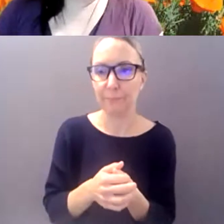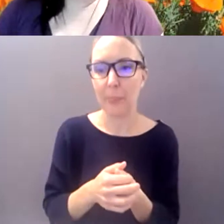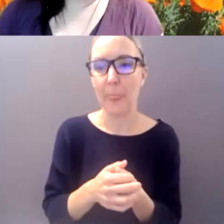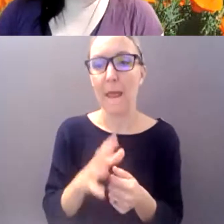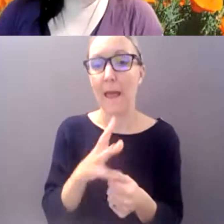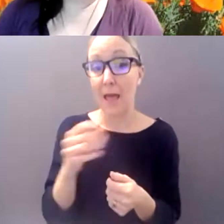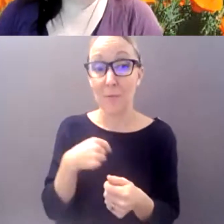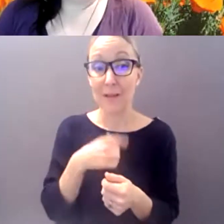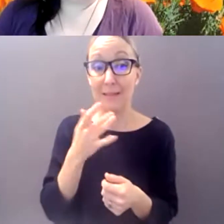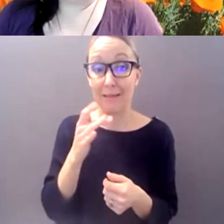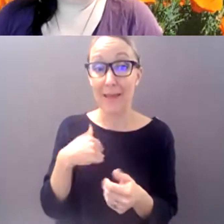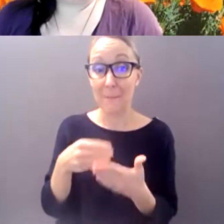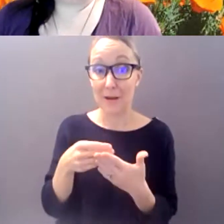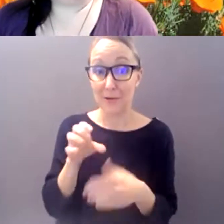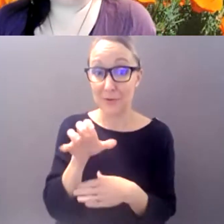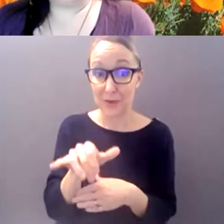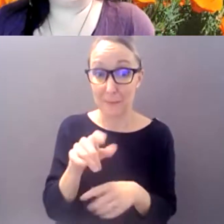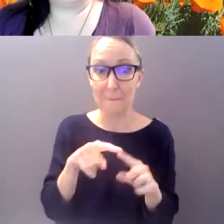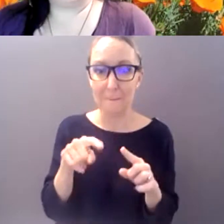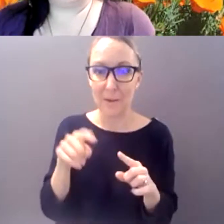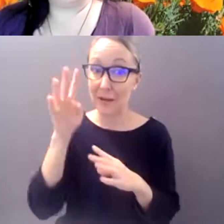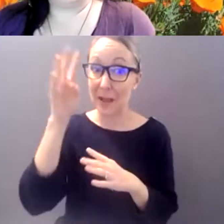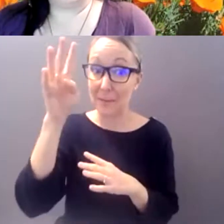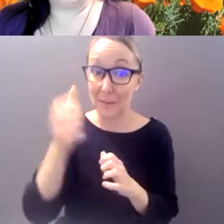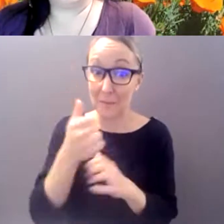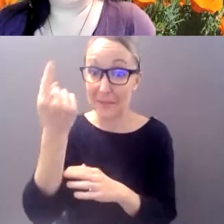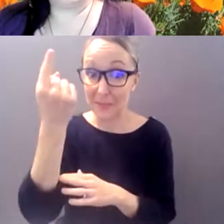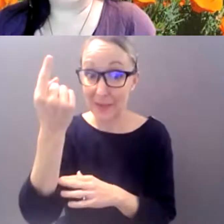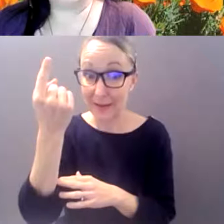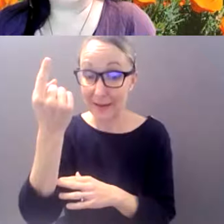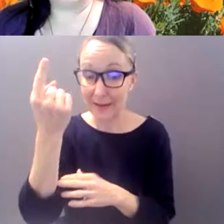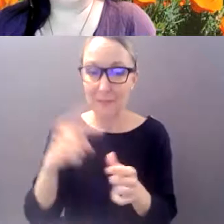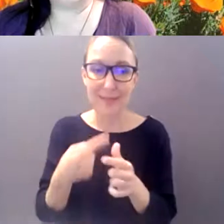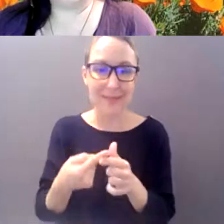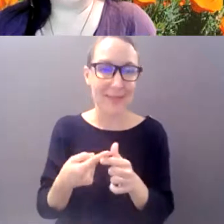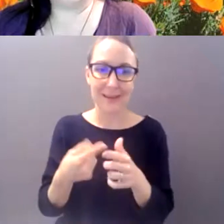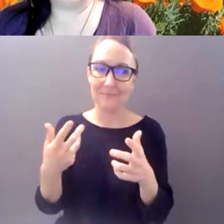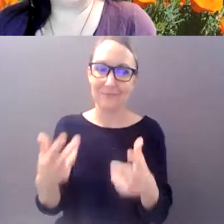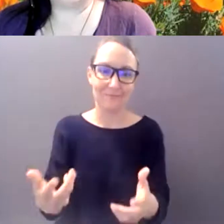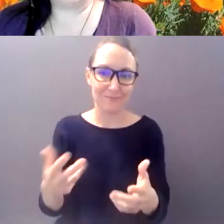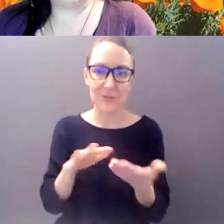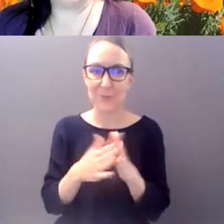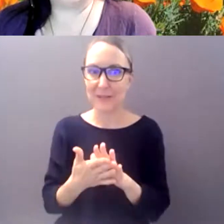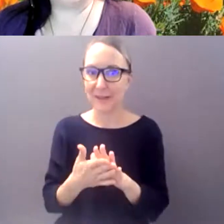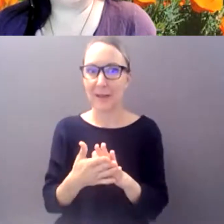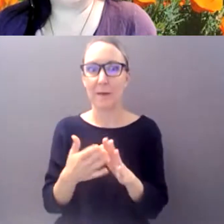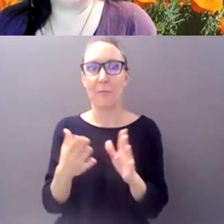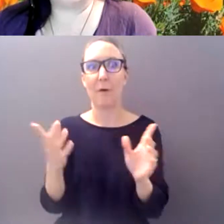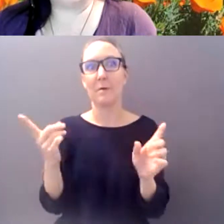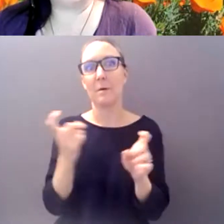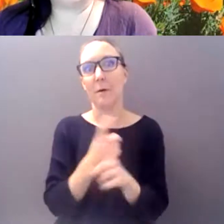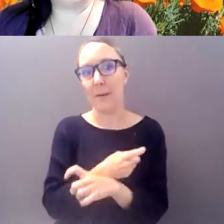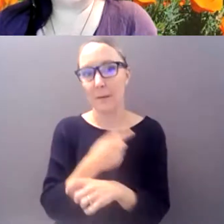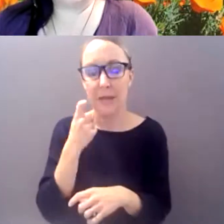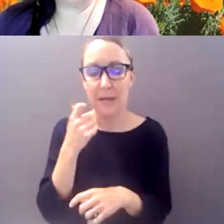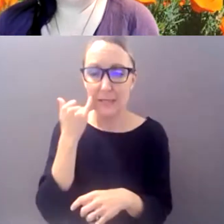do it. And we came up with something, but it became unwieldy because, someone wants to